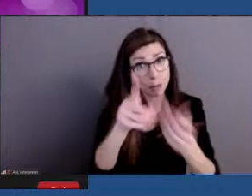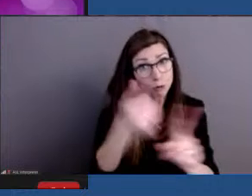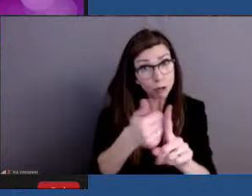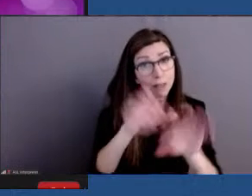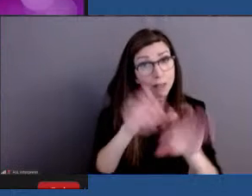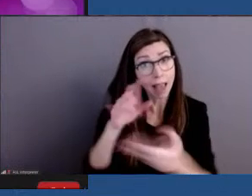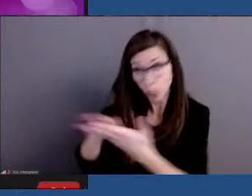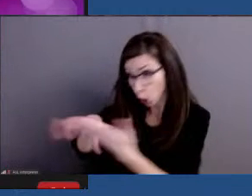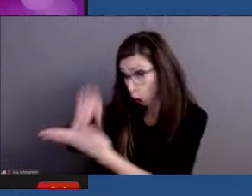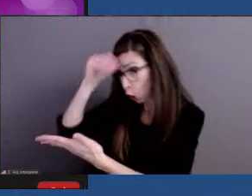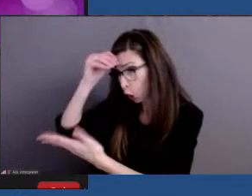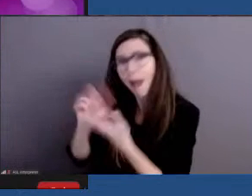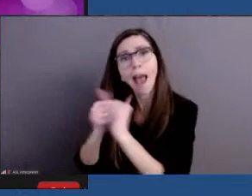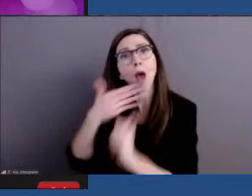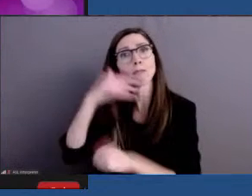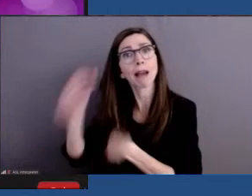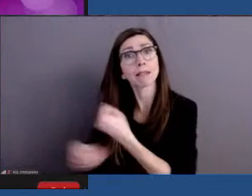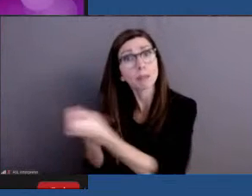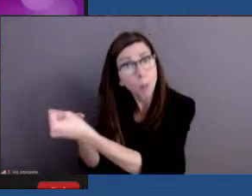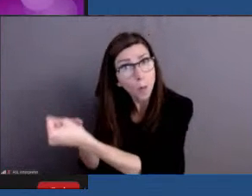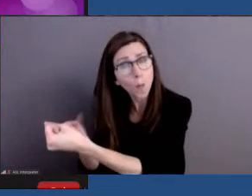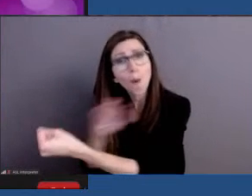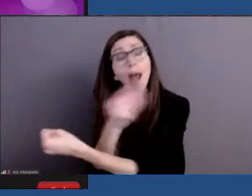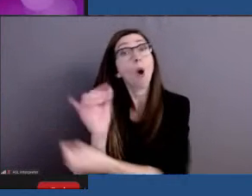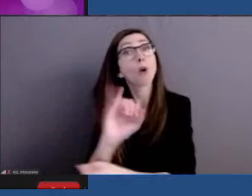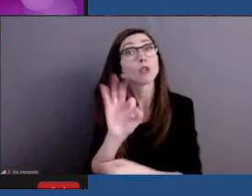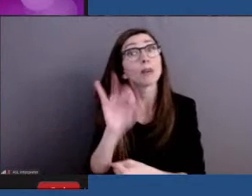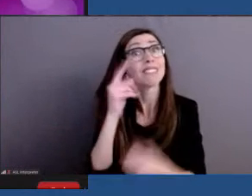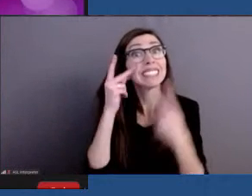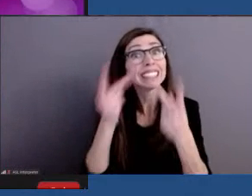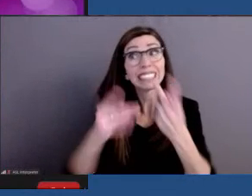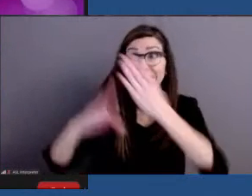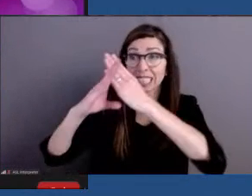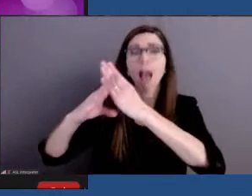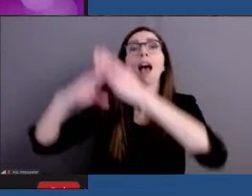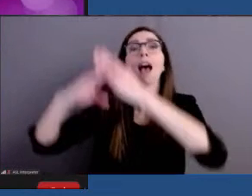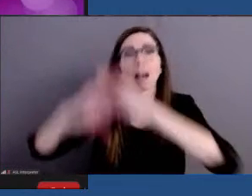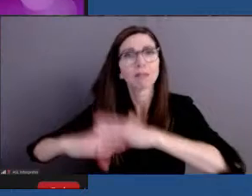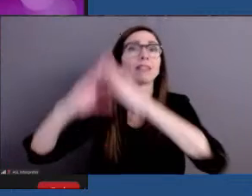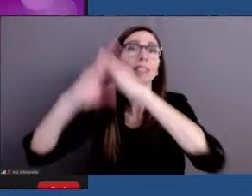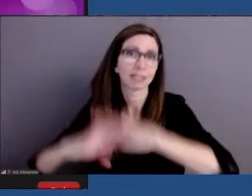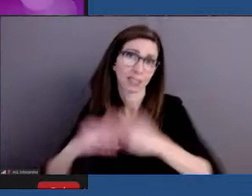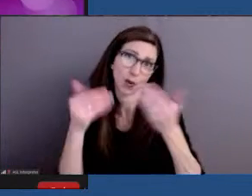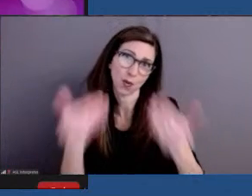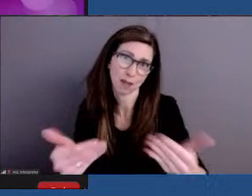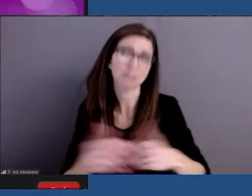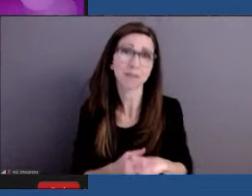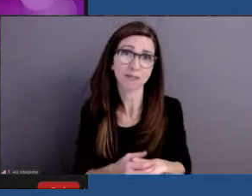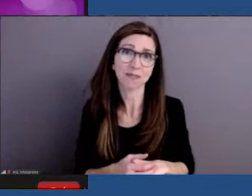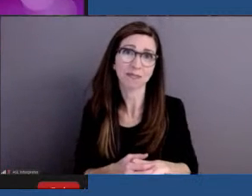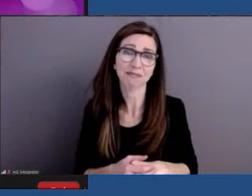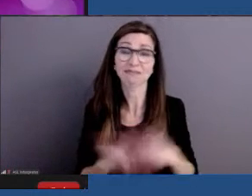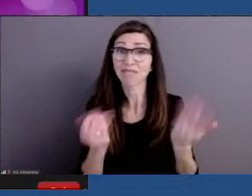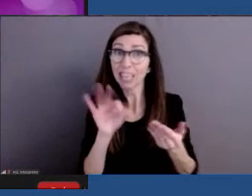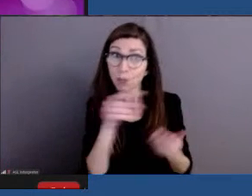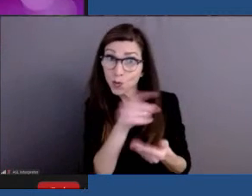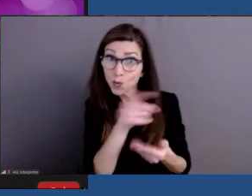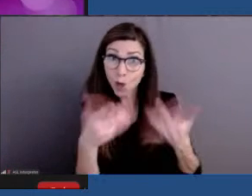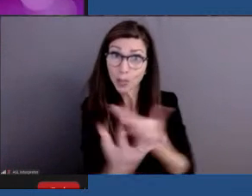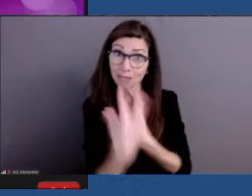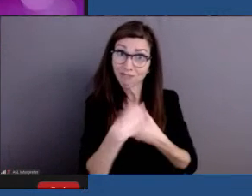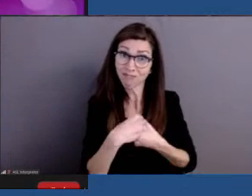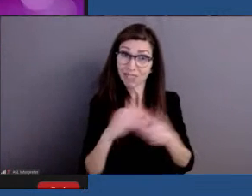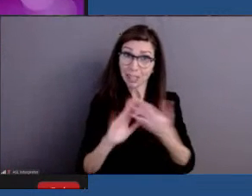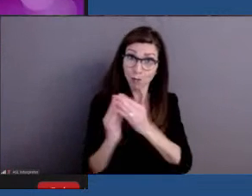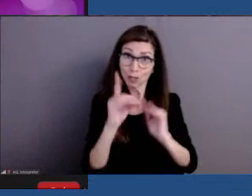better remove barriers for full inclusion in our city. To those of you who are part of our city's wonderful disability communities,